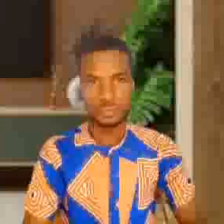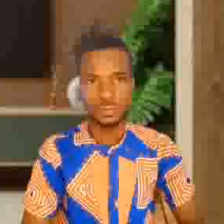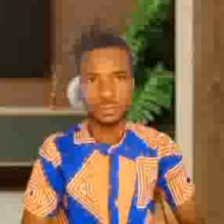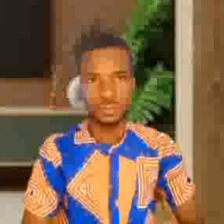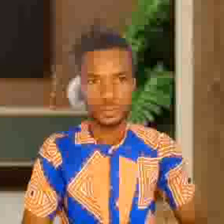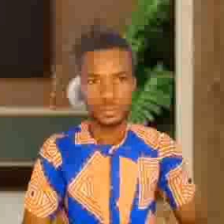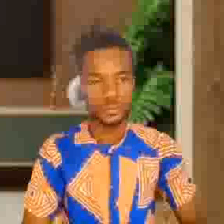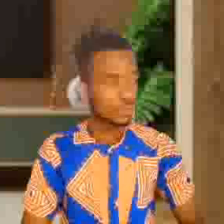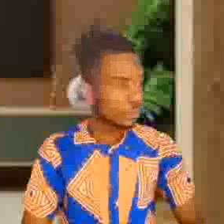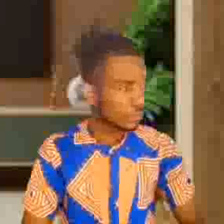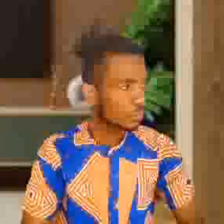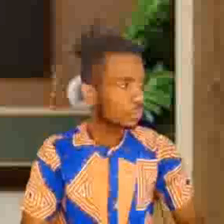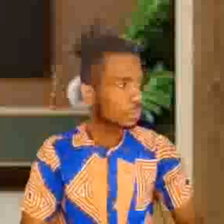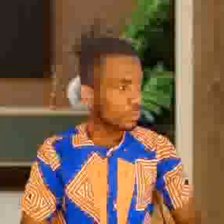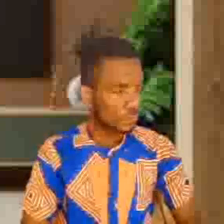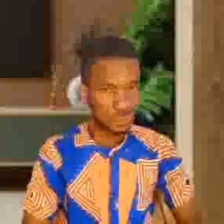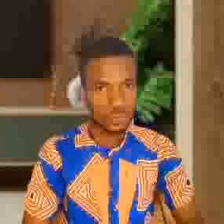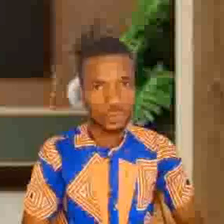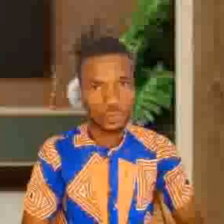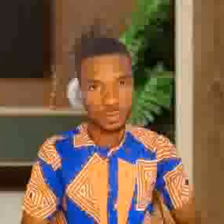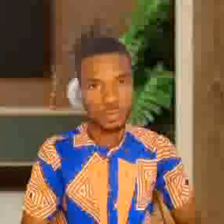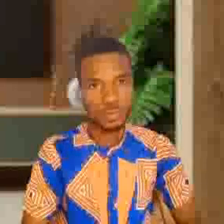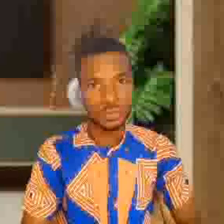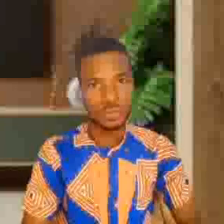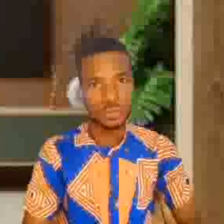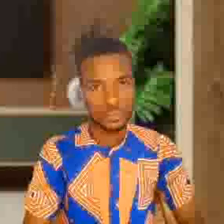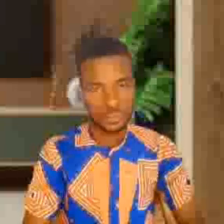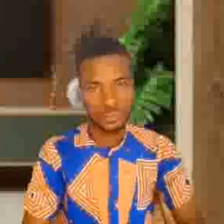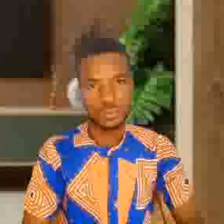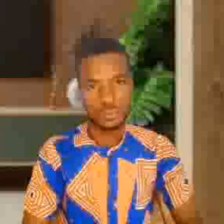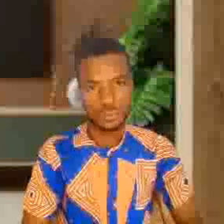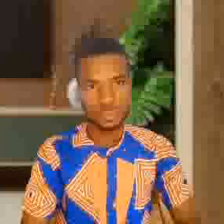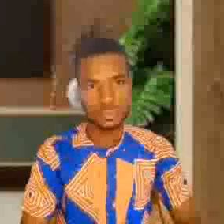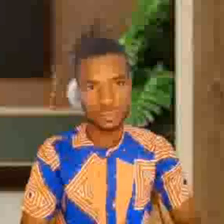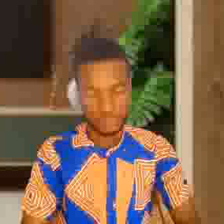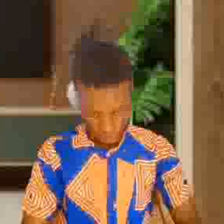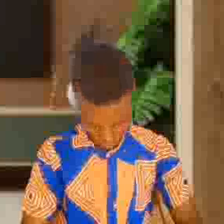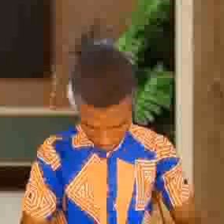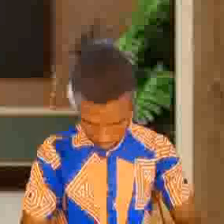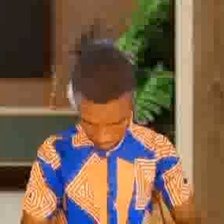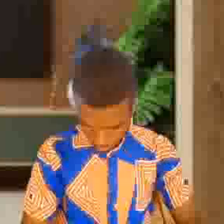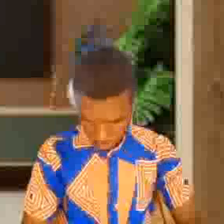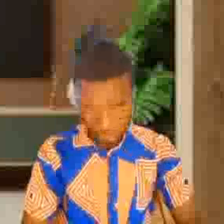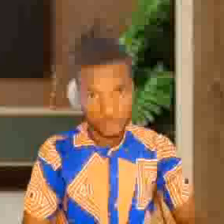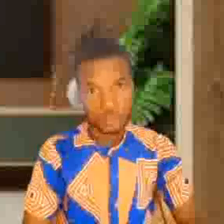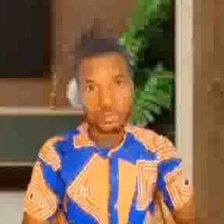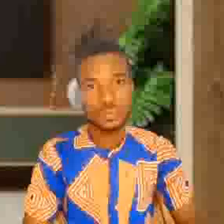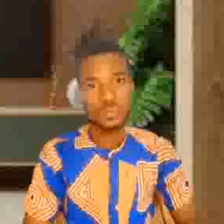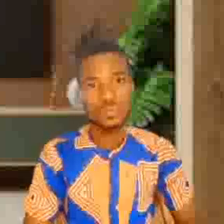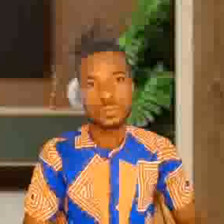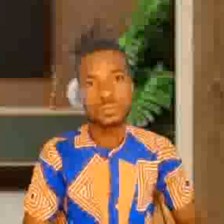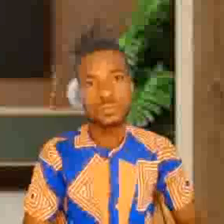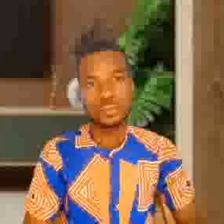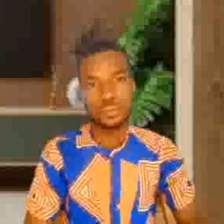the more your consecration to hide yourself will be increasing. You become more rare. You become more difficult to see